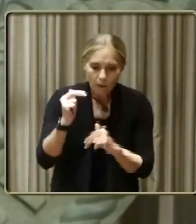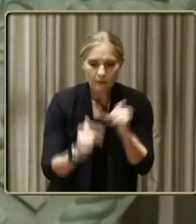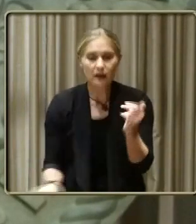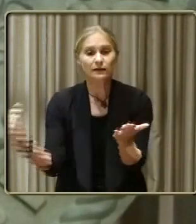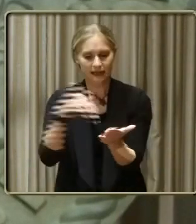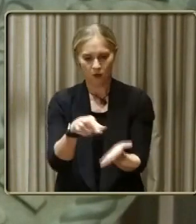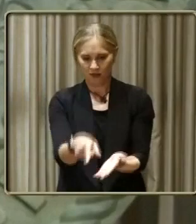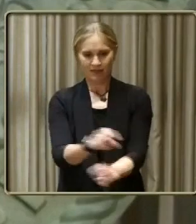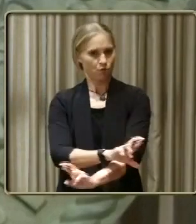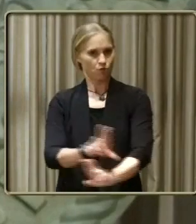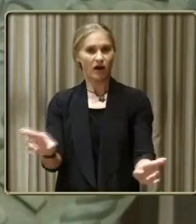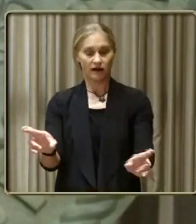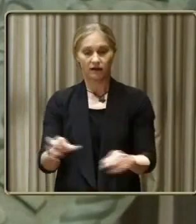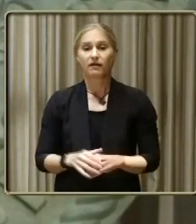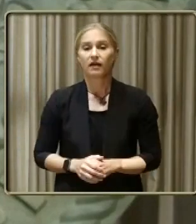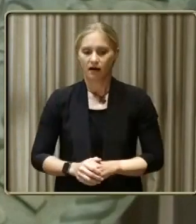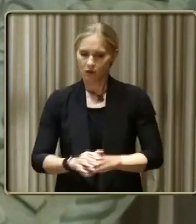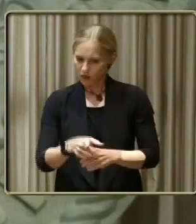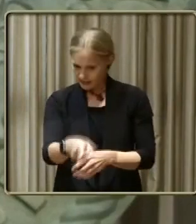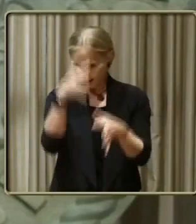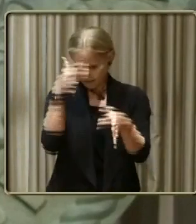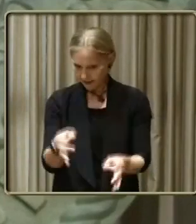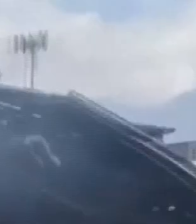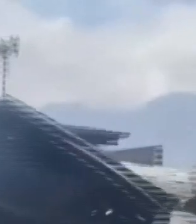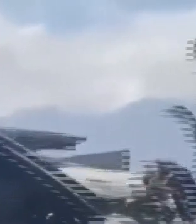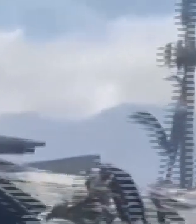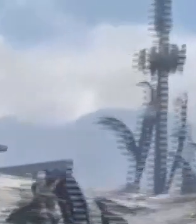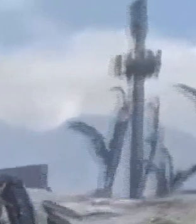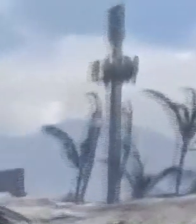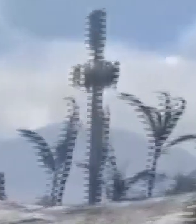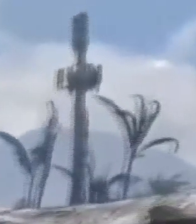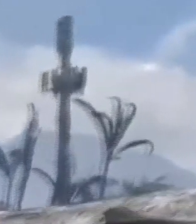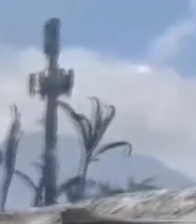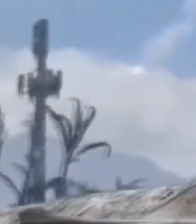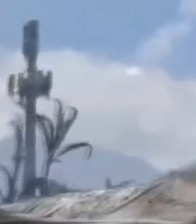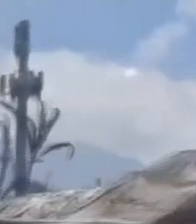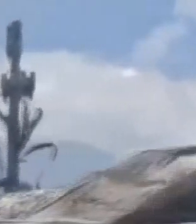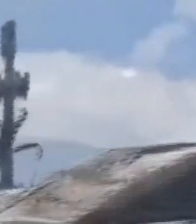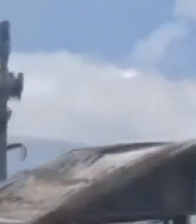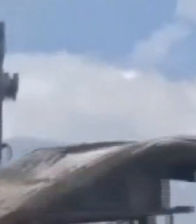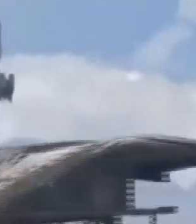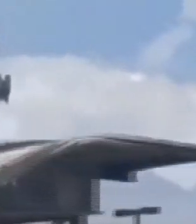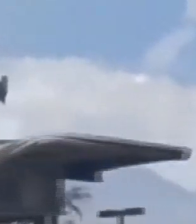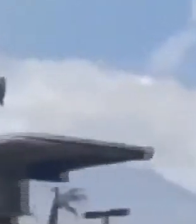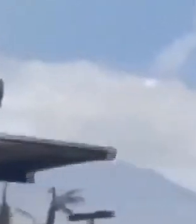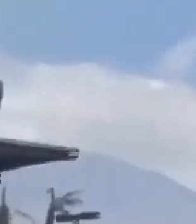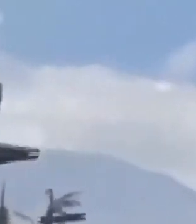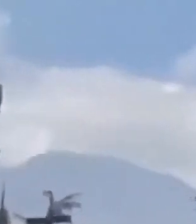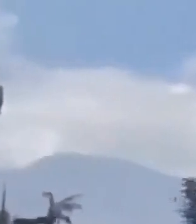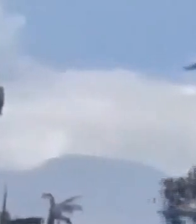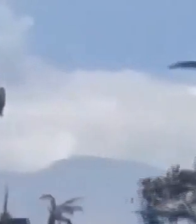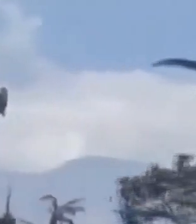they are ready, according to the timeline they choose. 65 people are still unaccounted for.